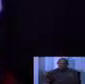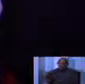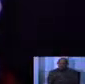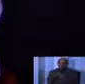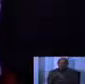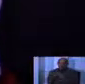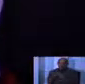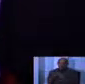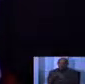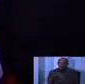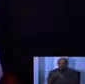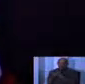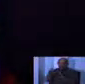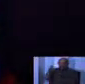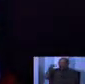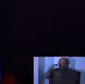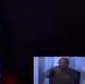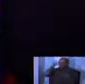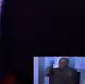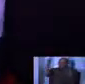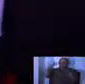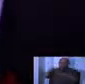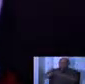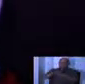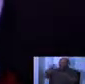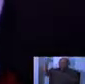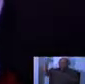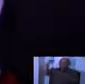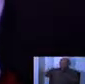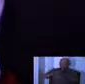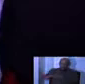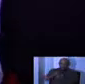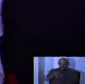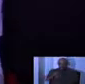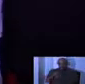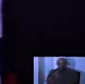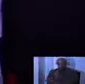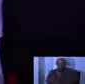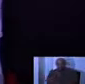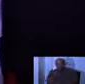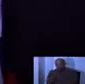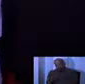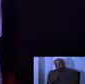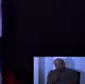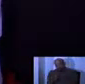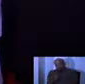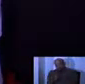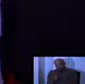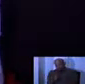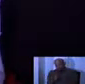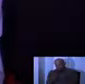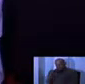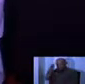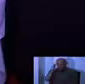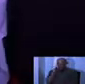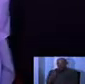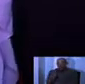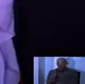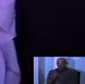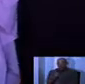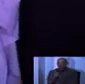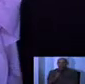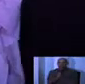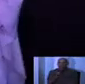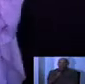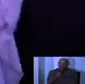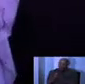heaven and earth and to show us the ways of God. And so we ask, O Holy One, that